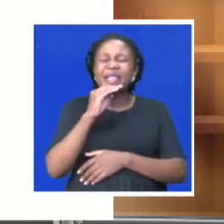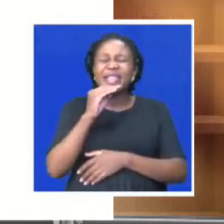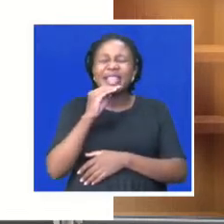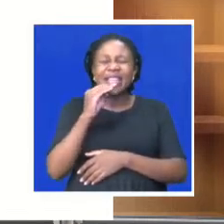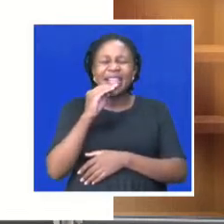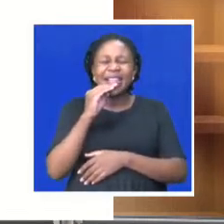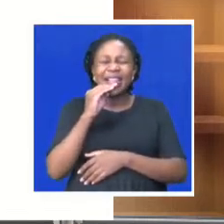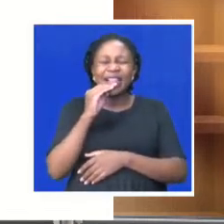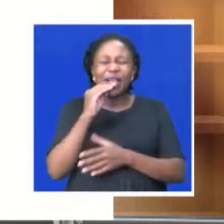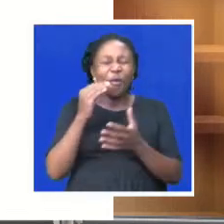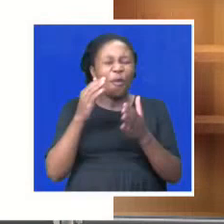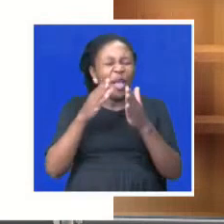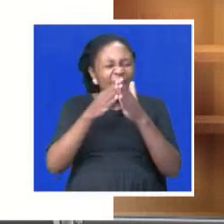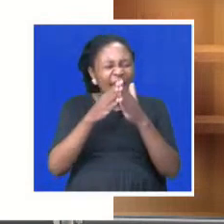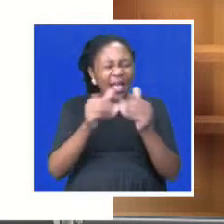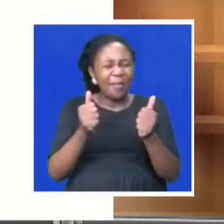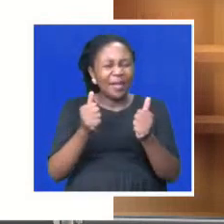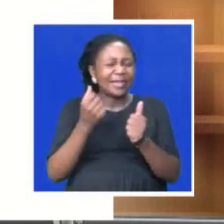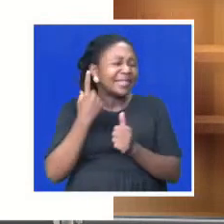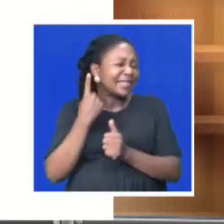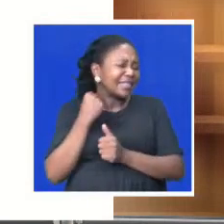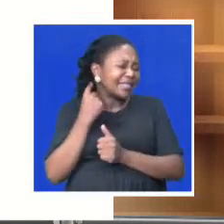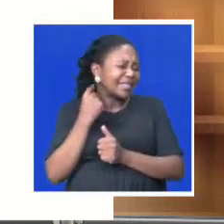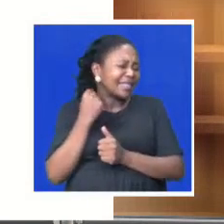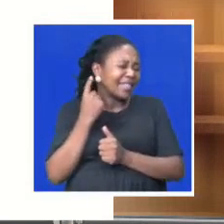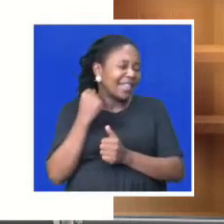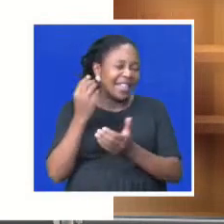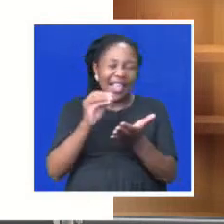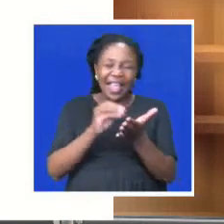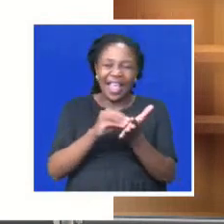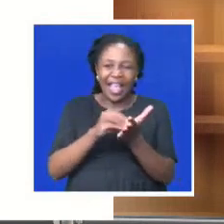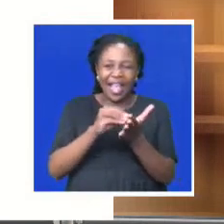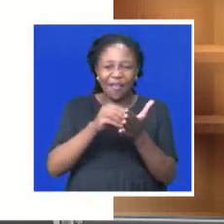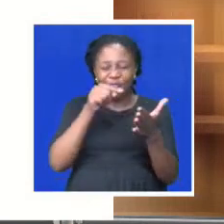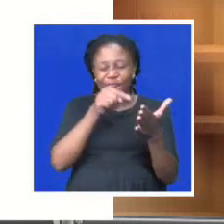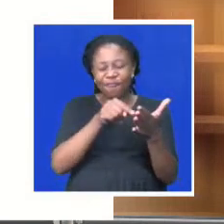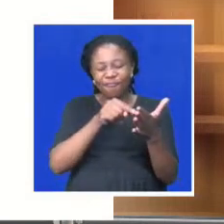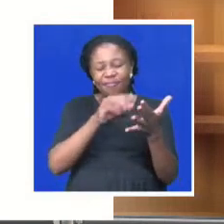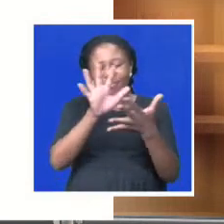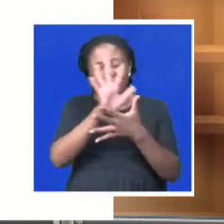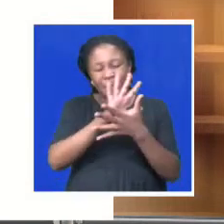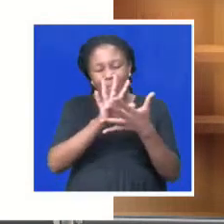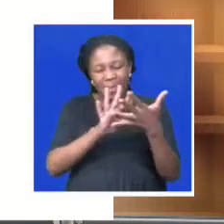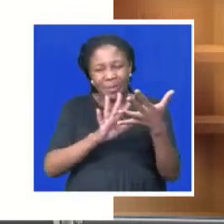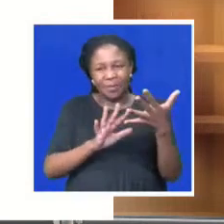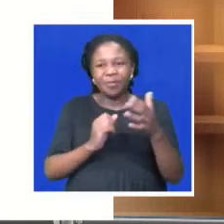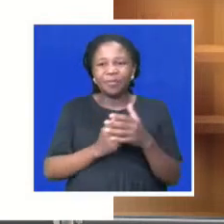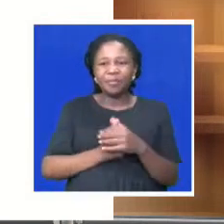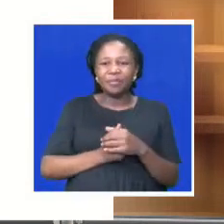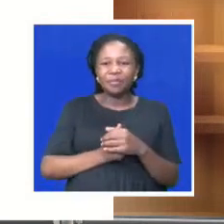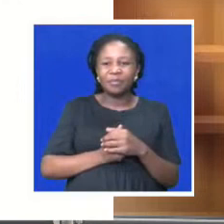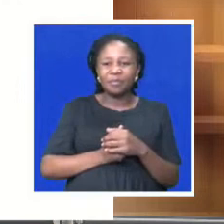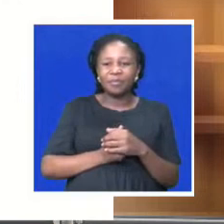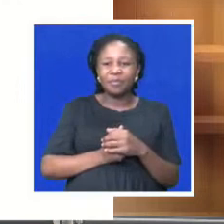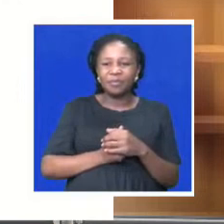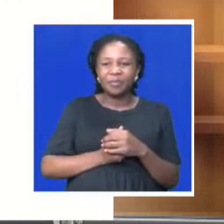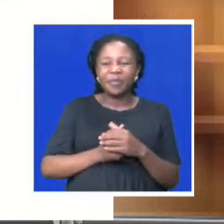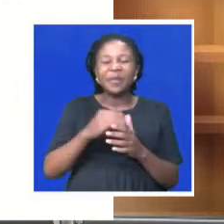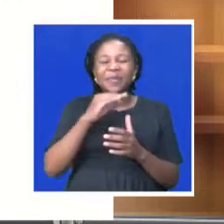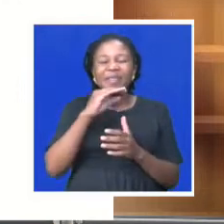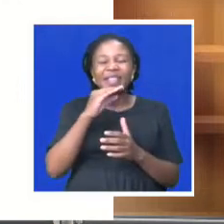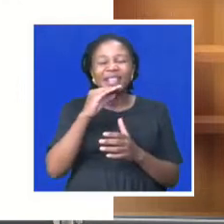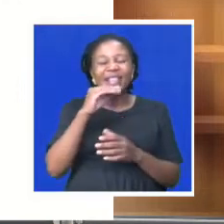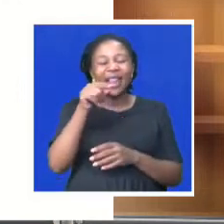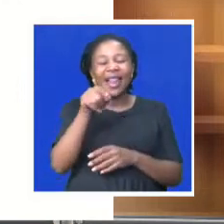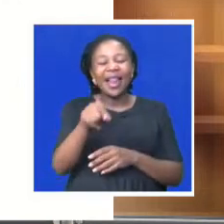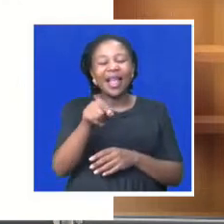the story, or it is the peak of the story whereby the conflict is